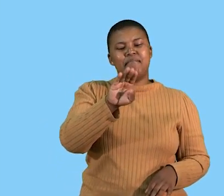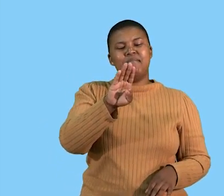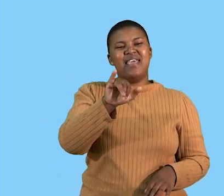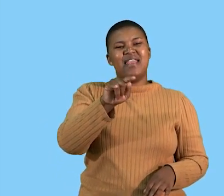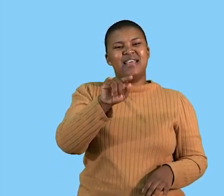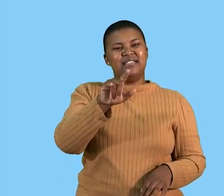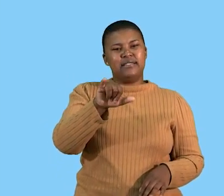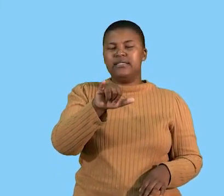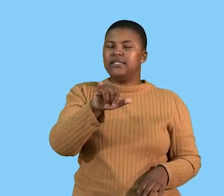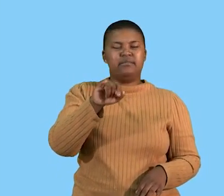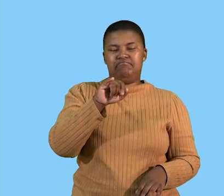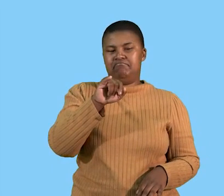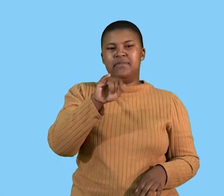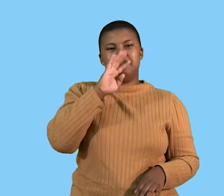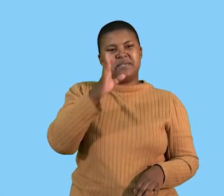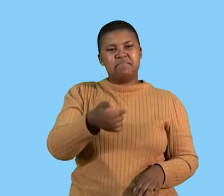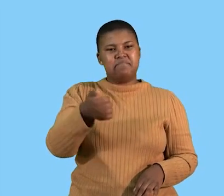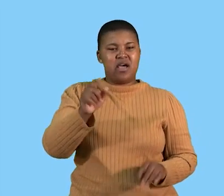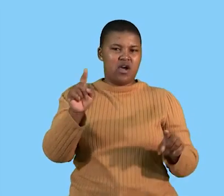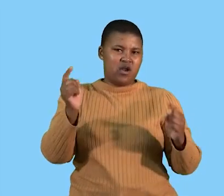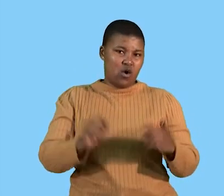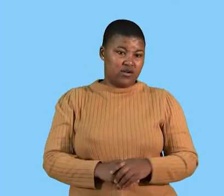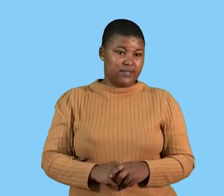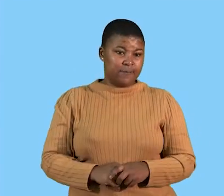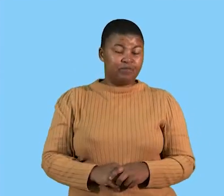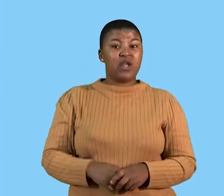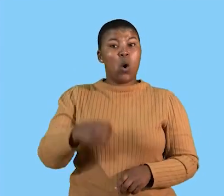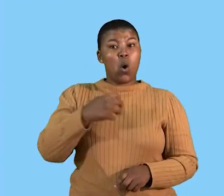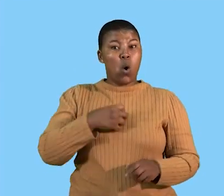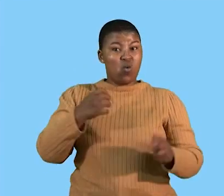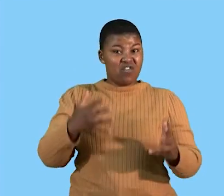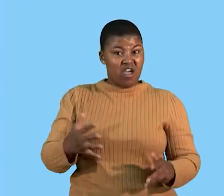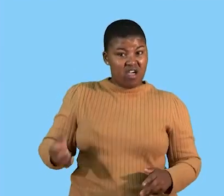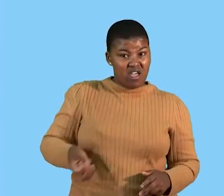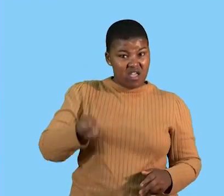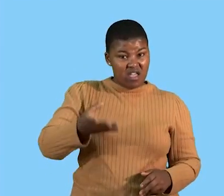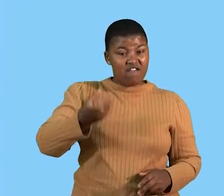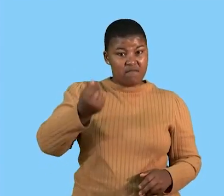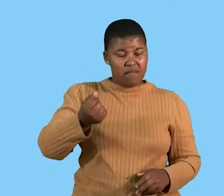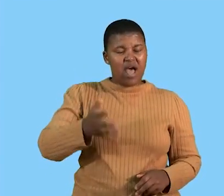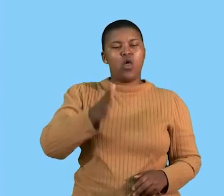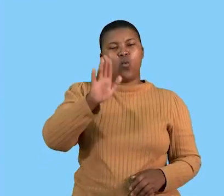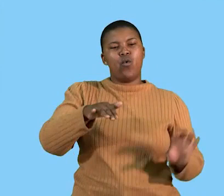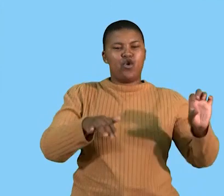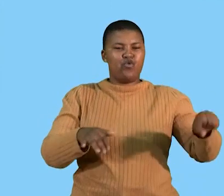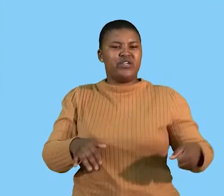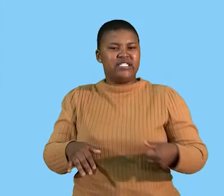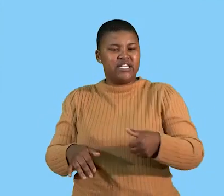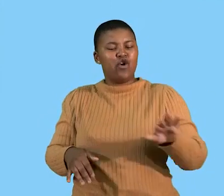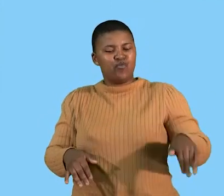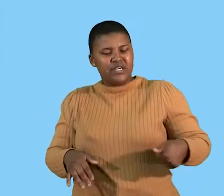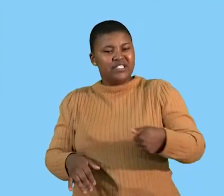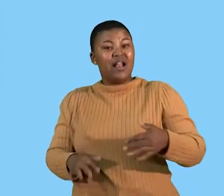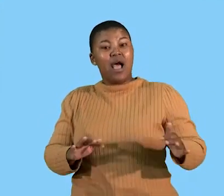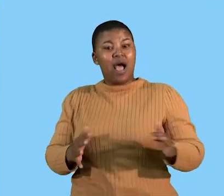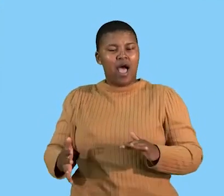period of time. And because the owner gives the money, he will then get a return in the